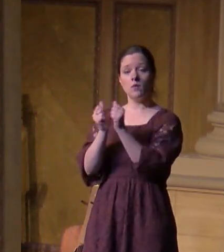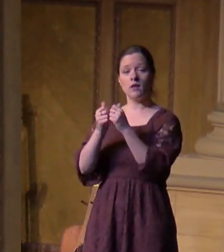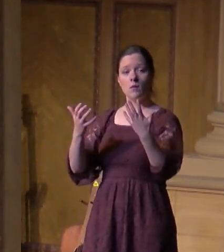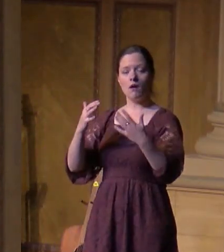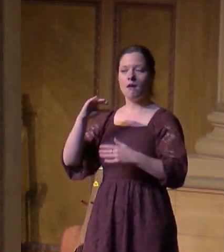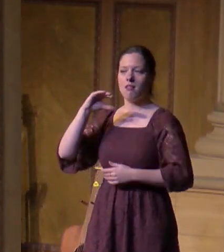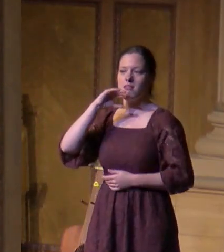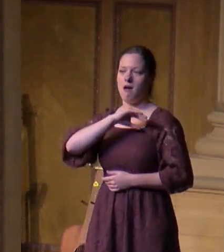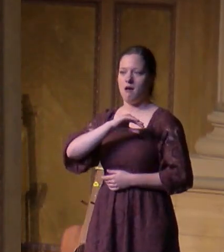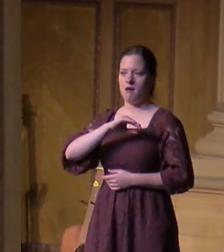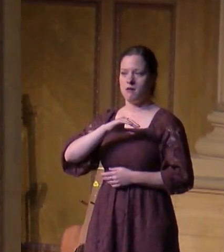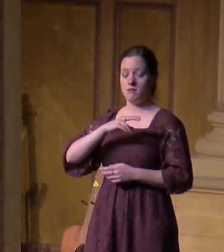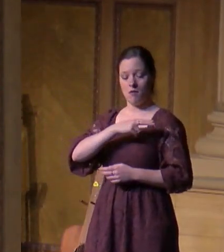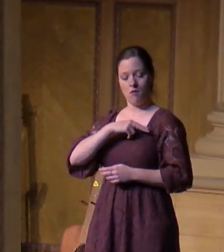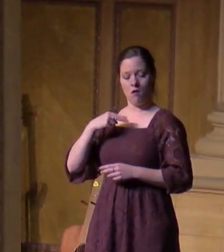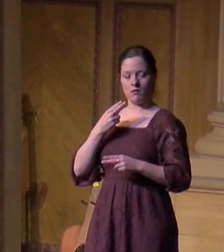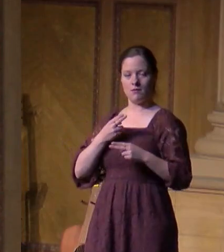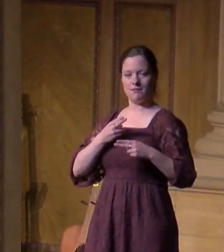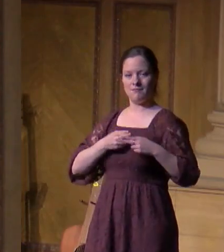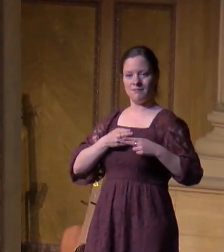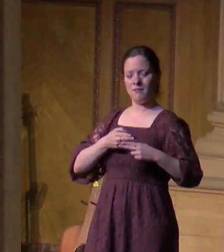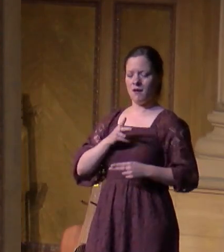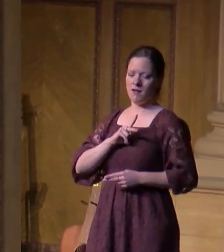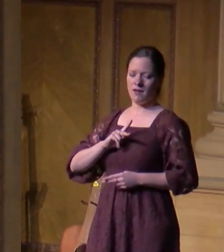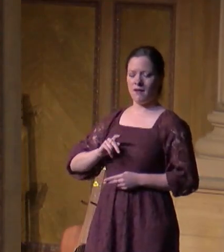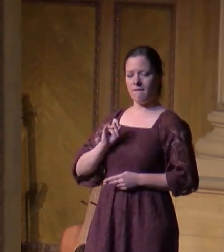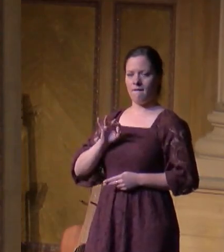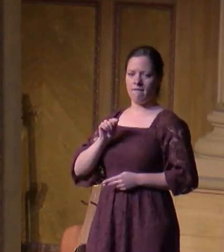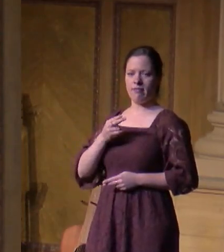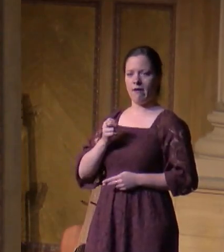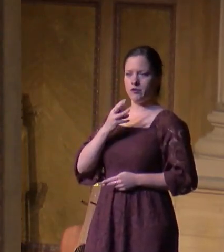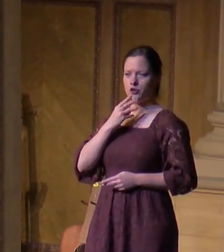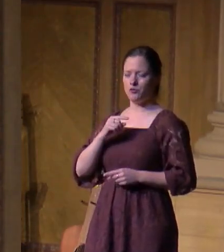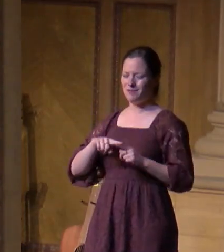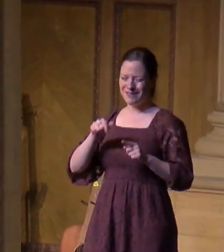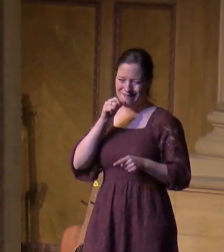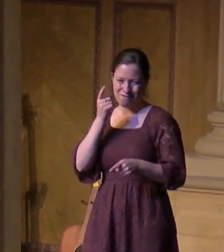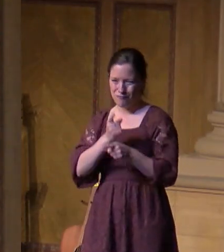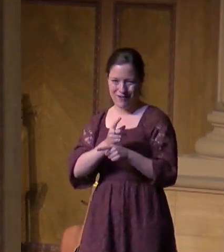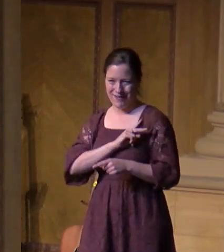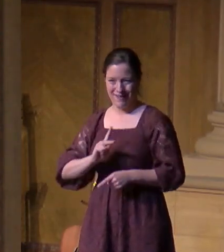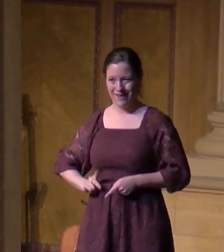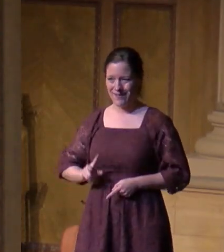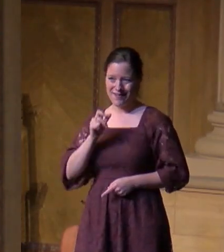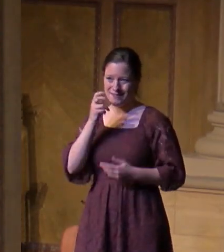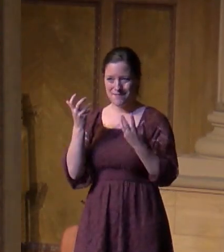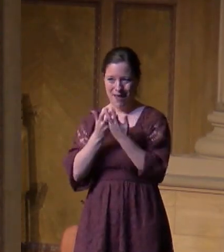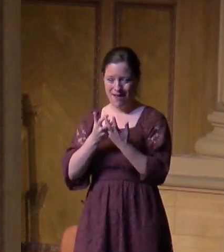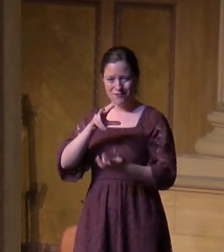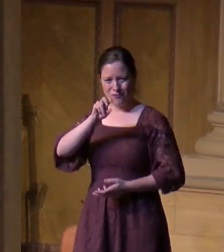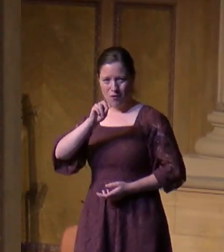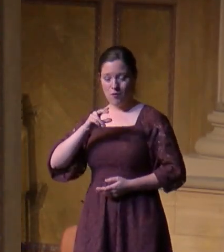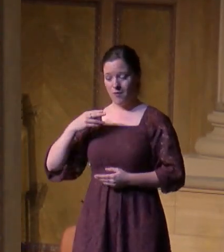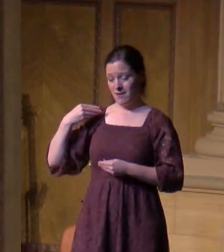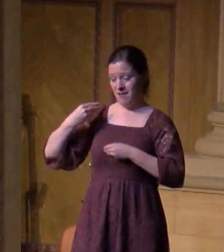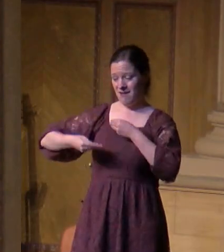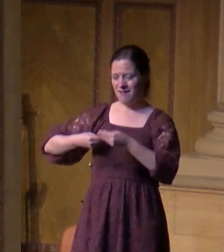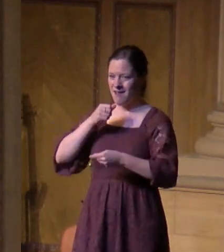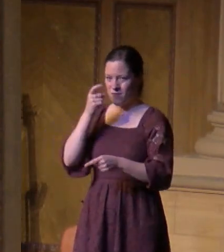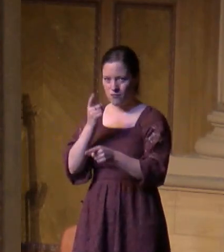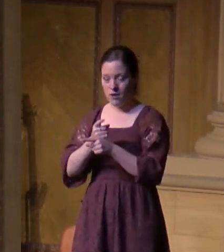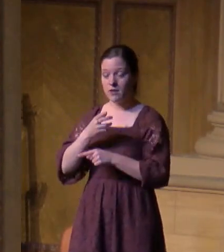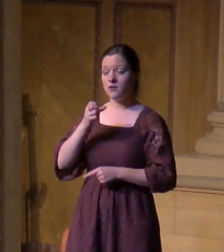himself the king of the Jews but he wasn't the rightful heir to the throne of Israel. His genealogy didn't line up with what it was supposed to be so he actually